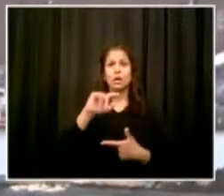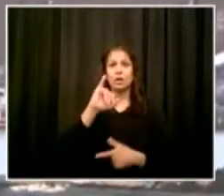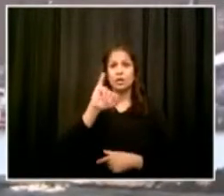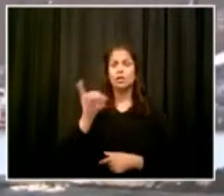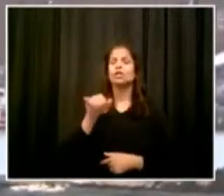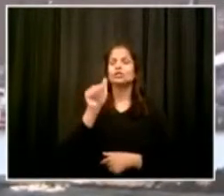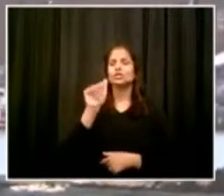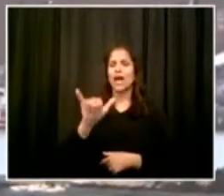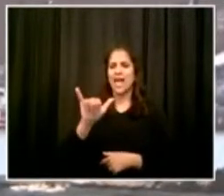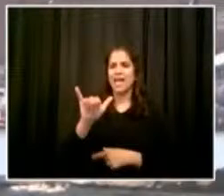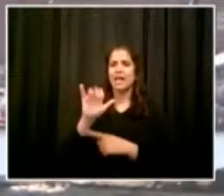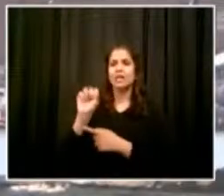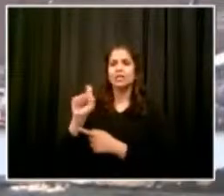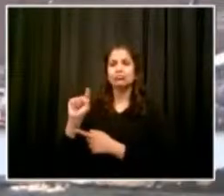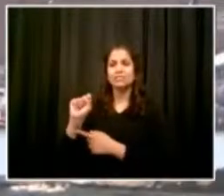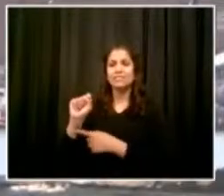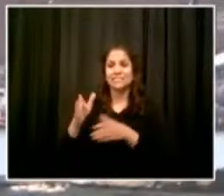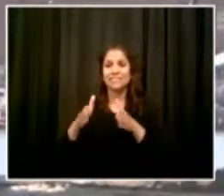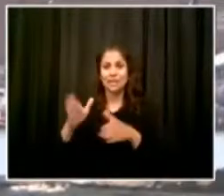Street, Manhattan.